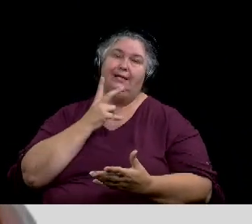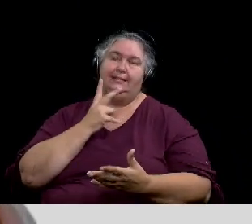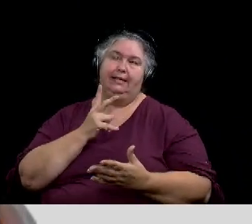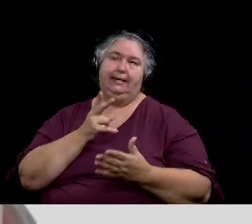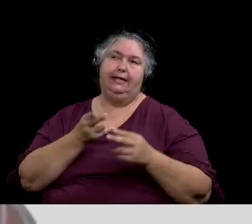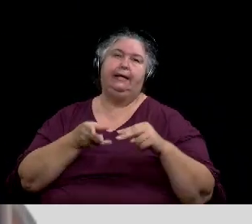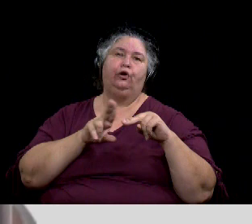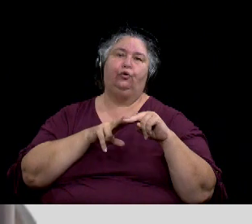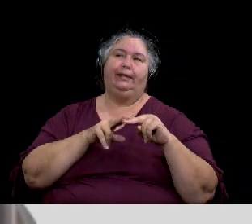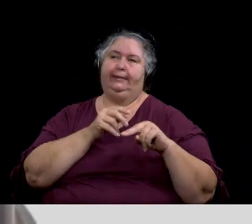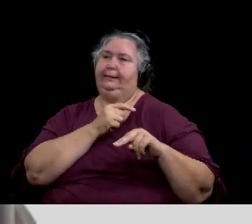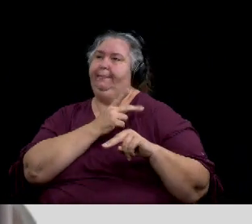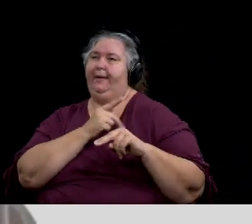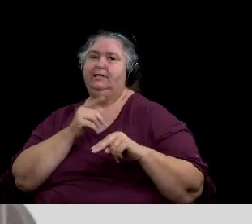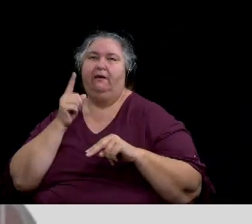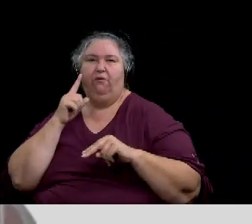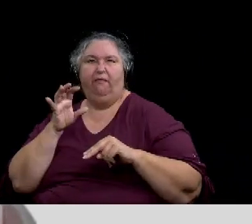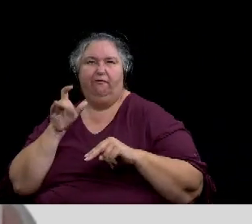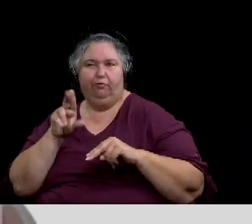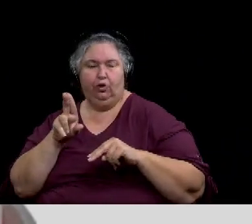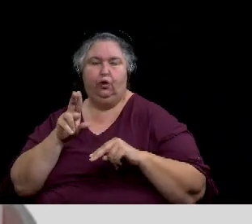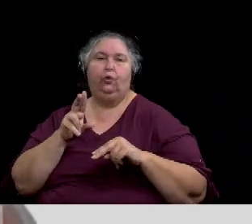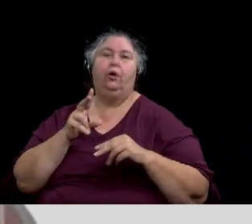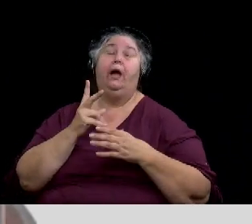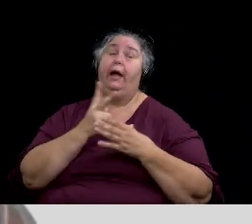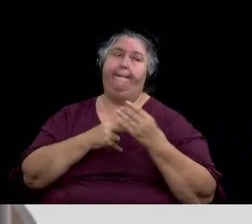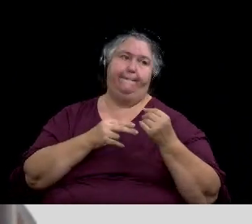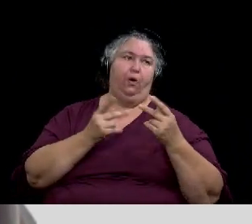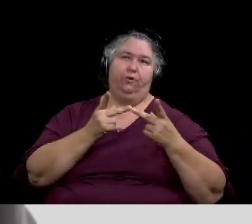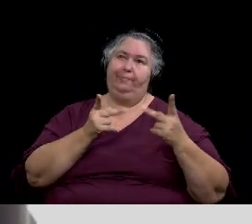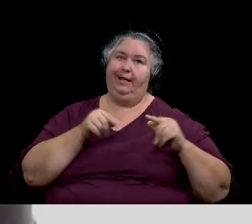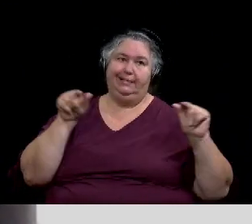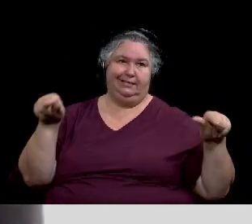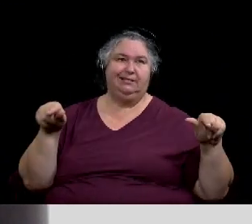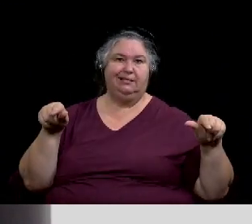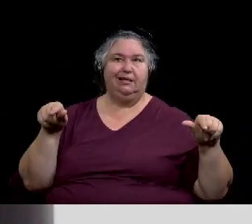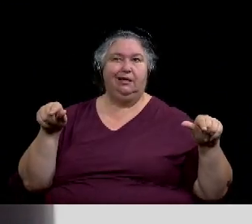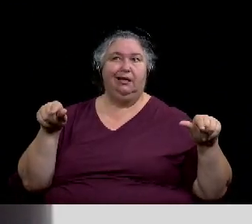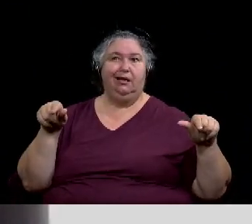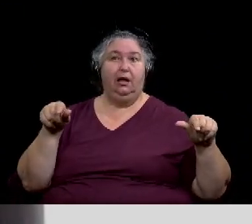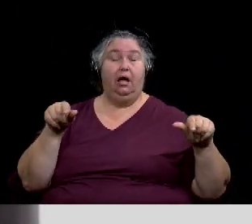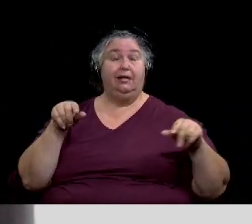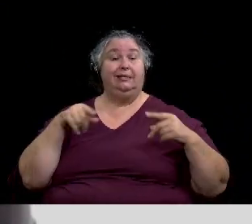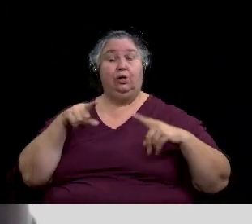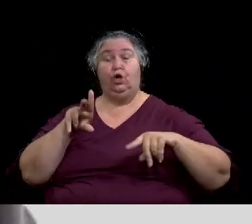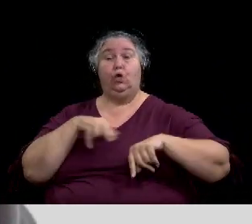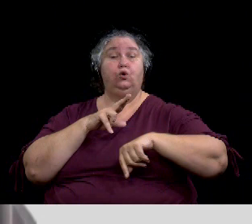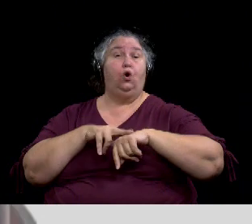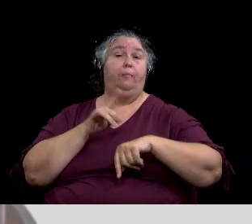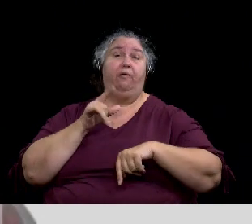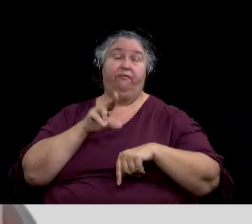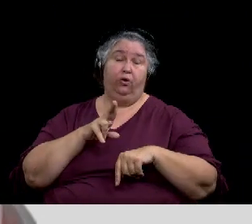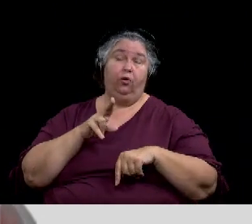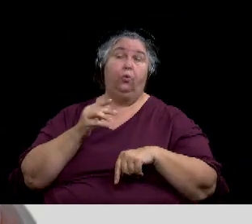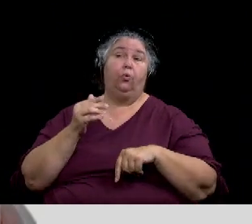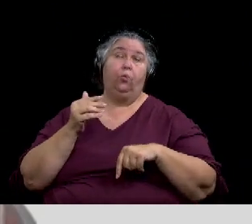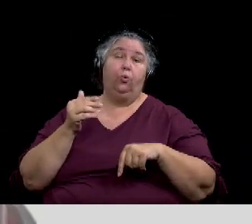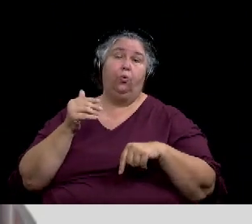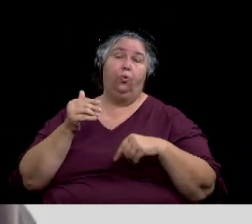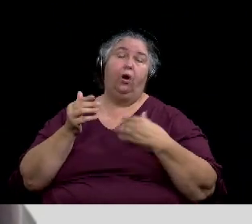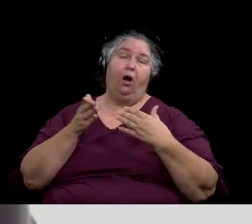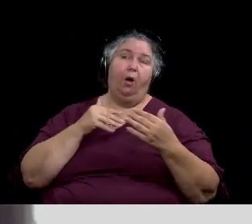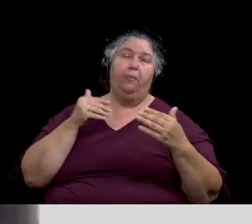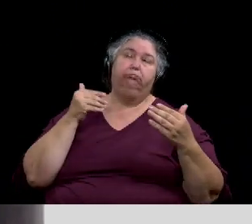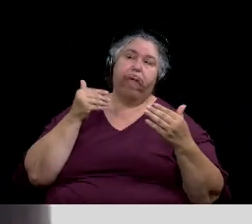in patients, and both facilities are running at near capacity in a normal flu season with just increased